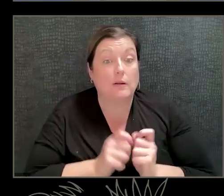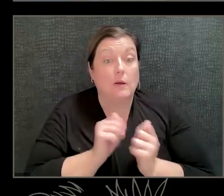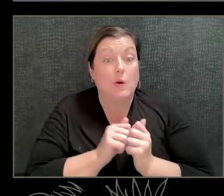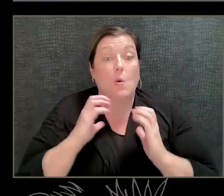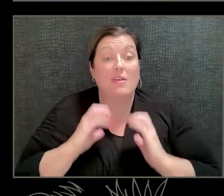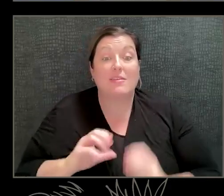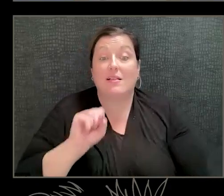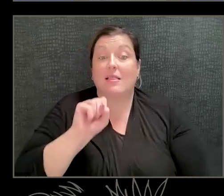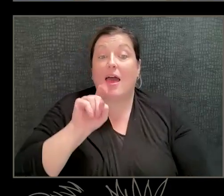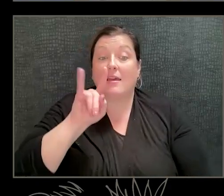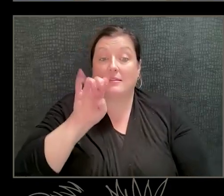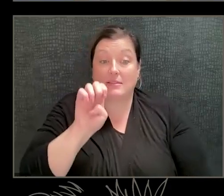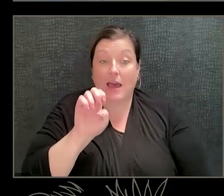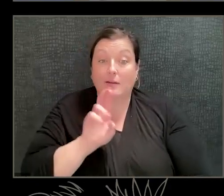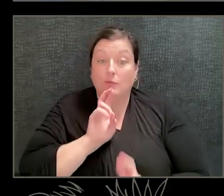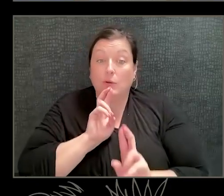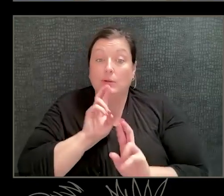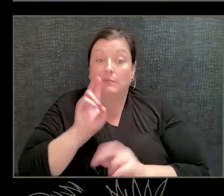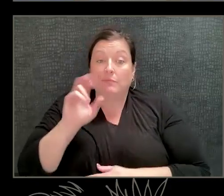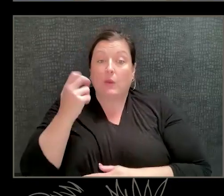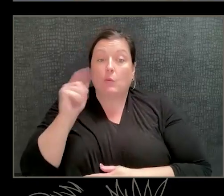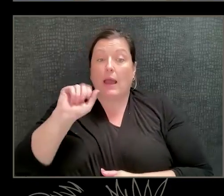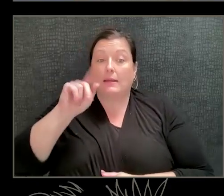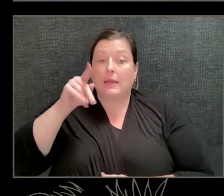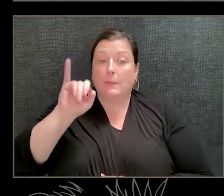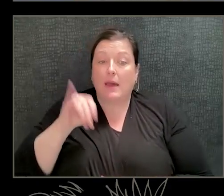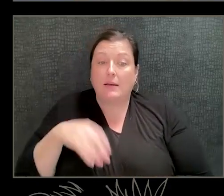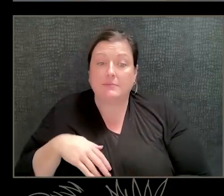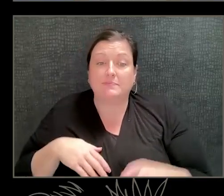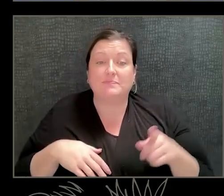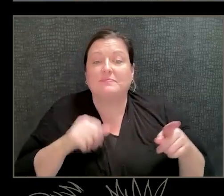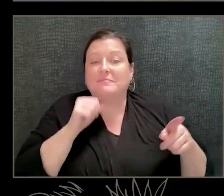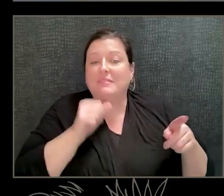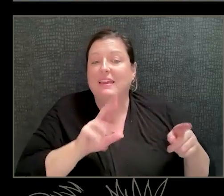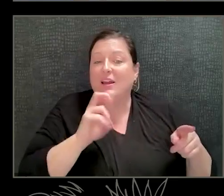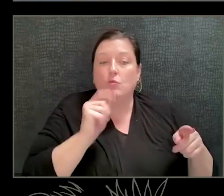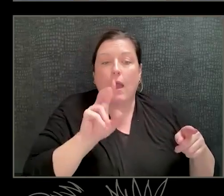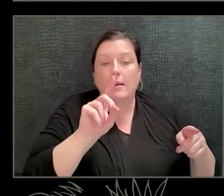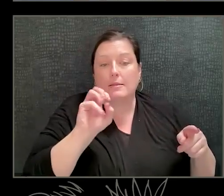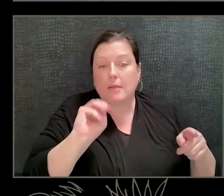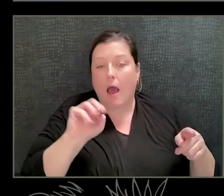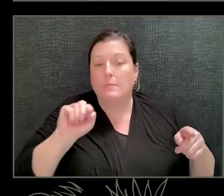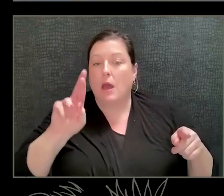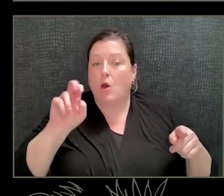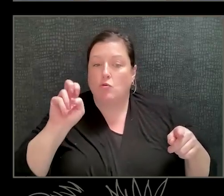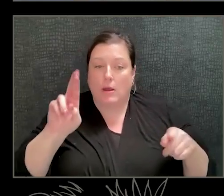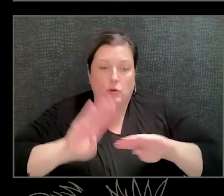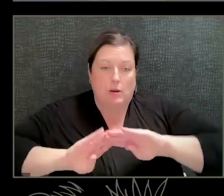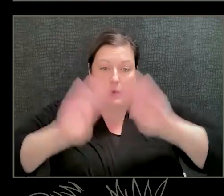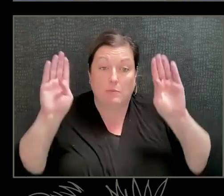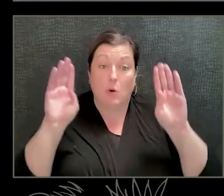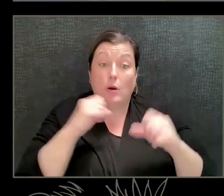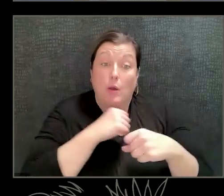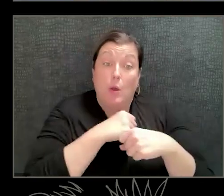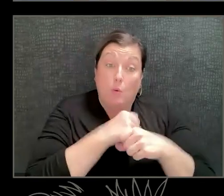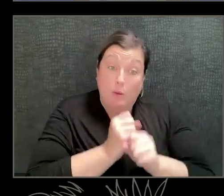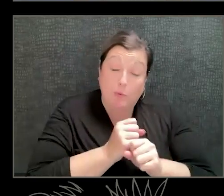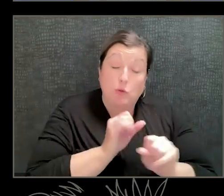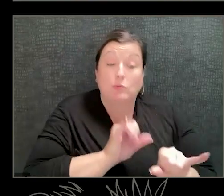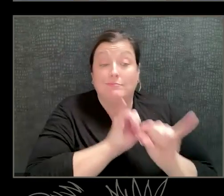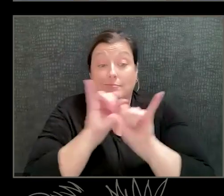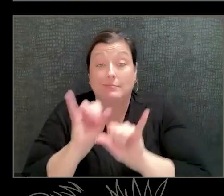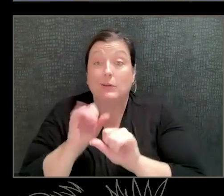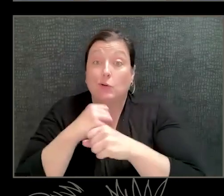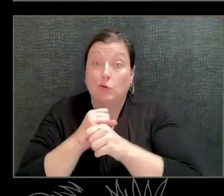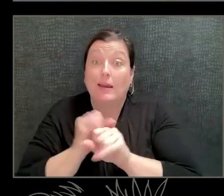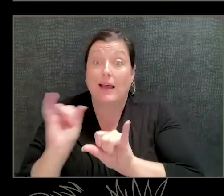client-side React APIs. And I know it's not React DOM.render anymore, but that doesn't matter. And we'll render the same component tree in the same place, and it should produce identical content. And that's